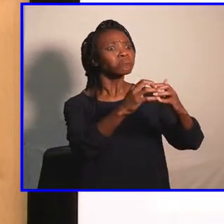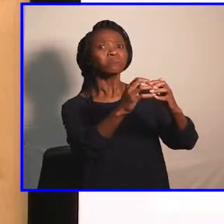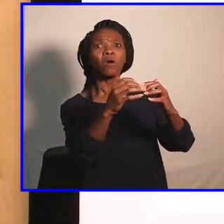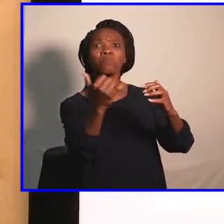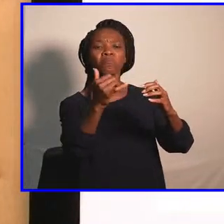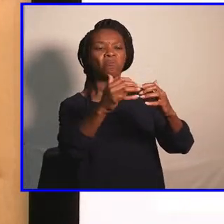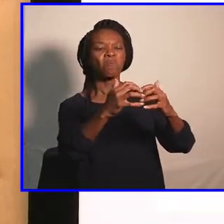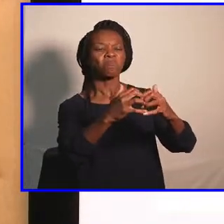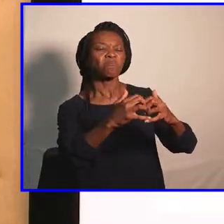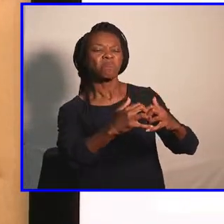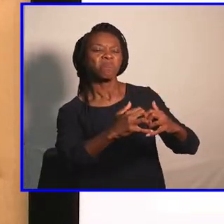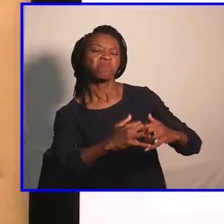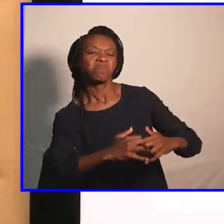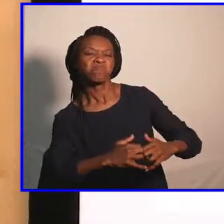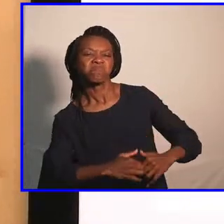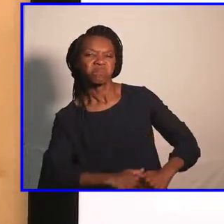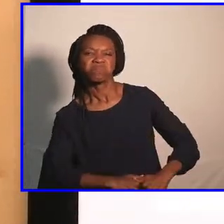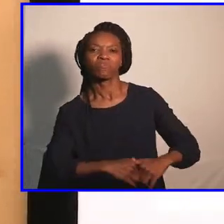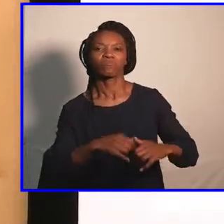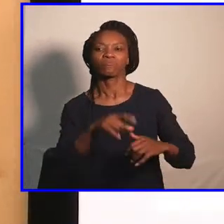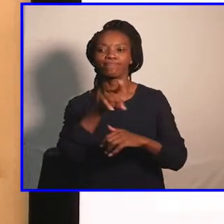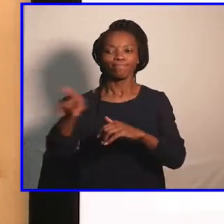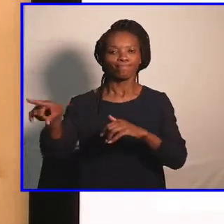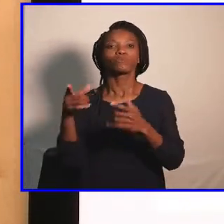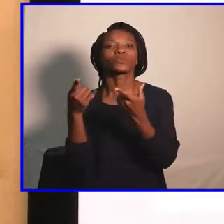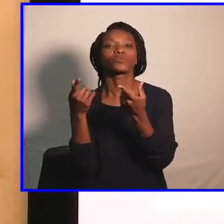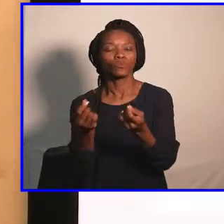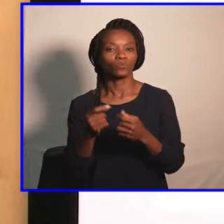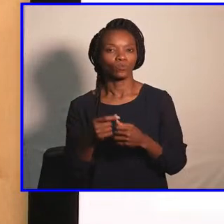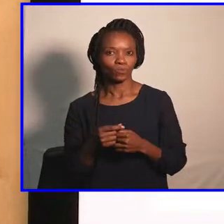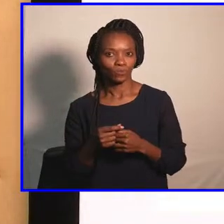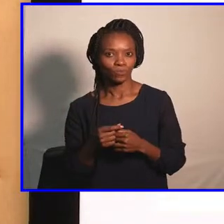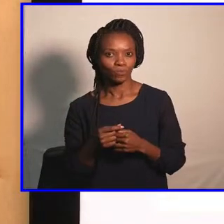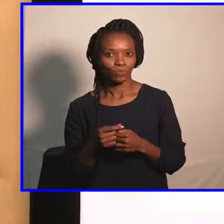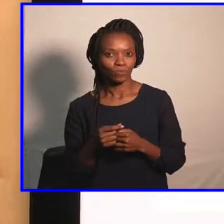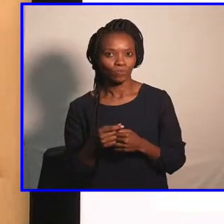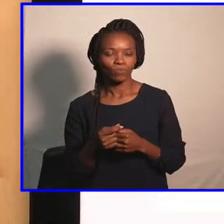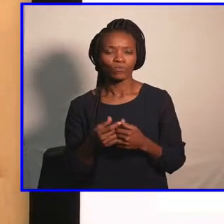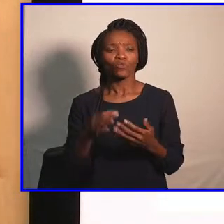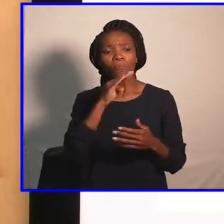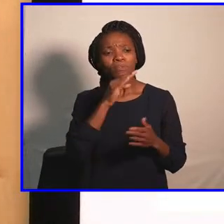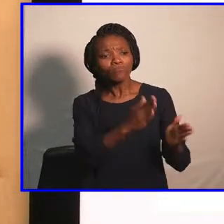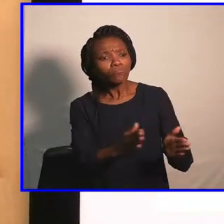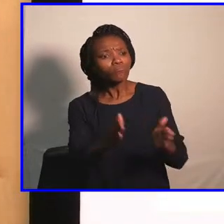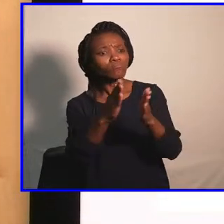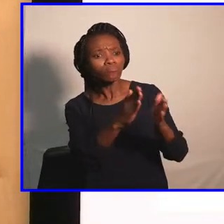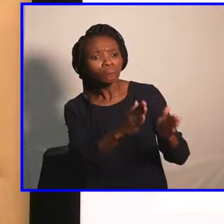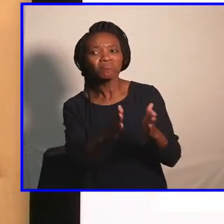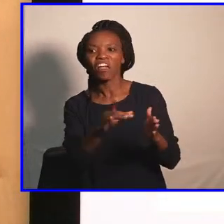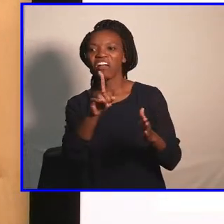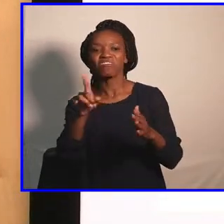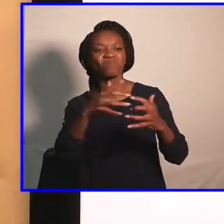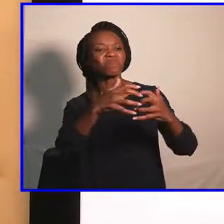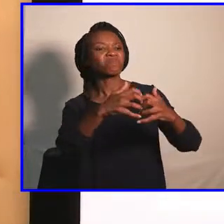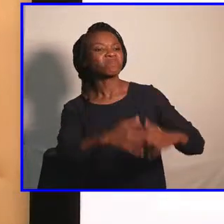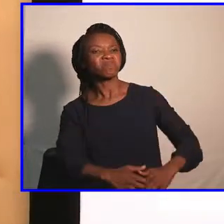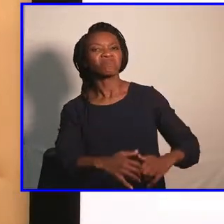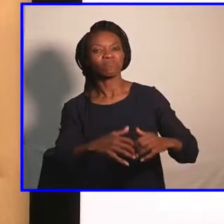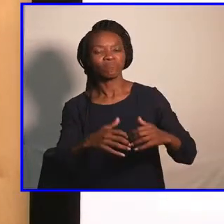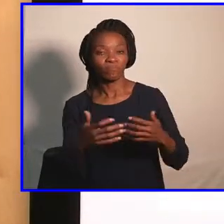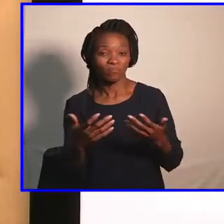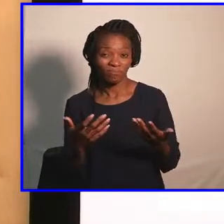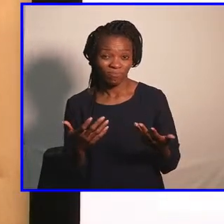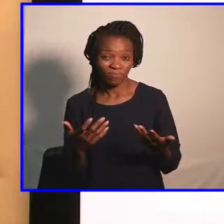and tested organizational arrangements that supported the work